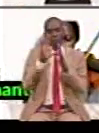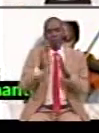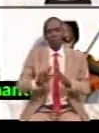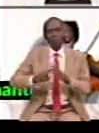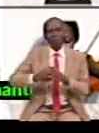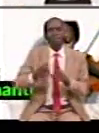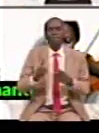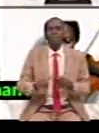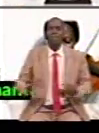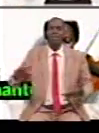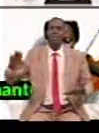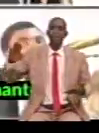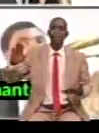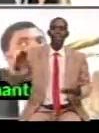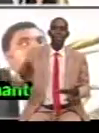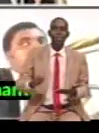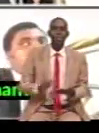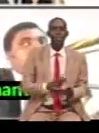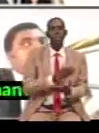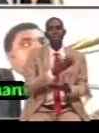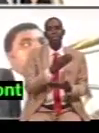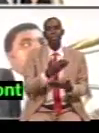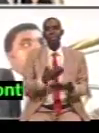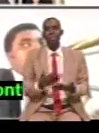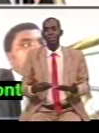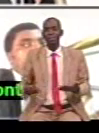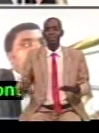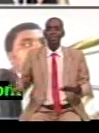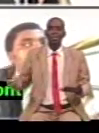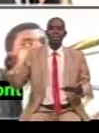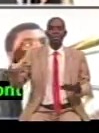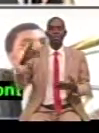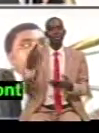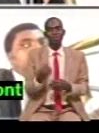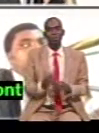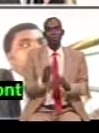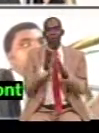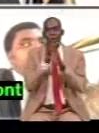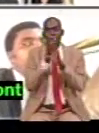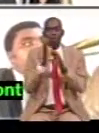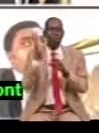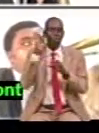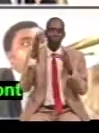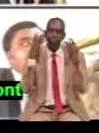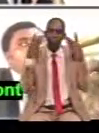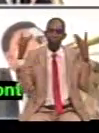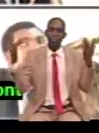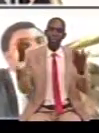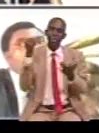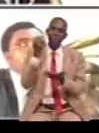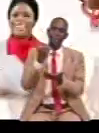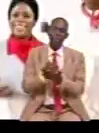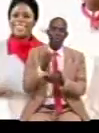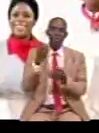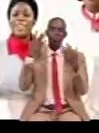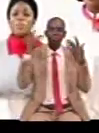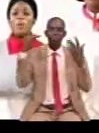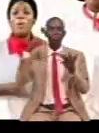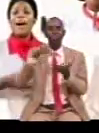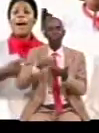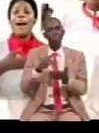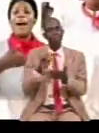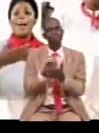to sing. Oh, the trumpets sound, the mighty sound, the